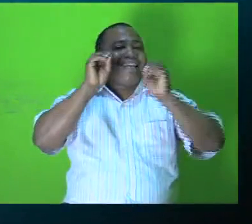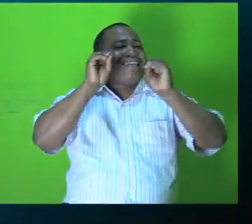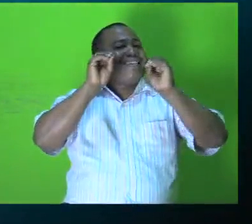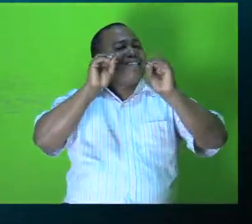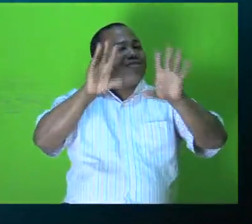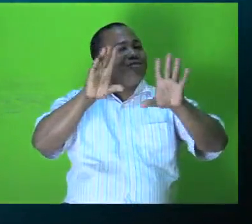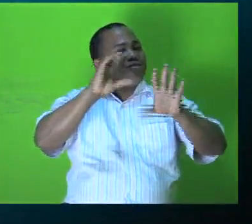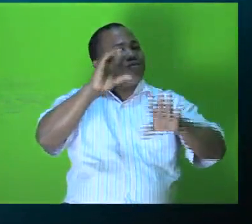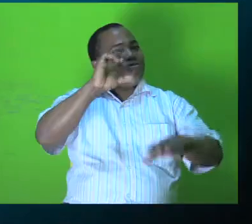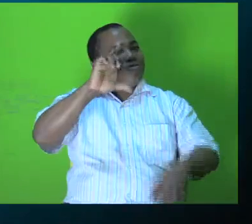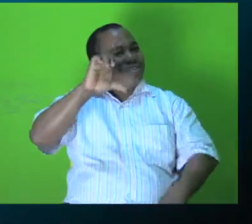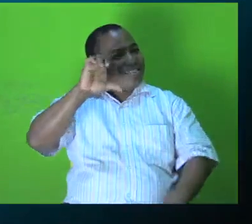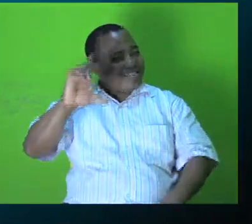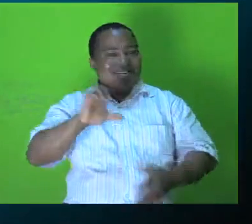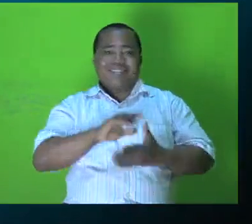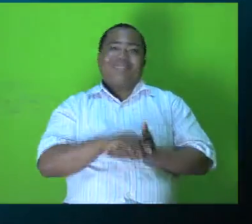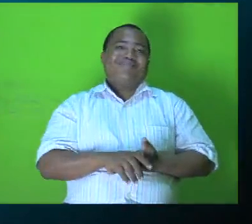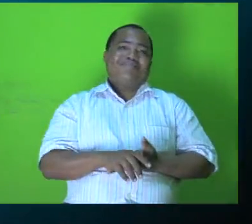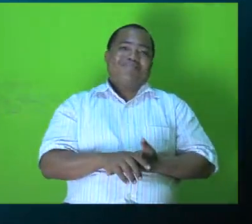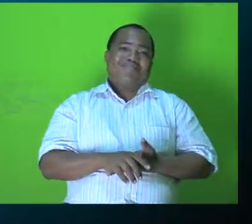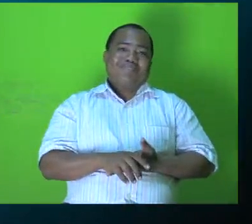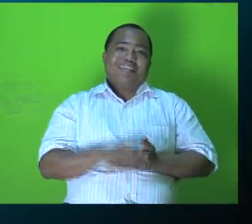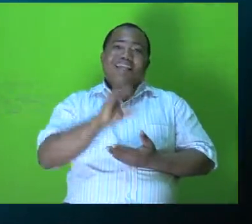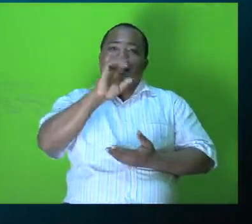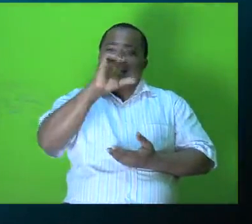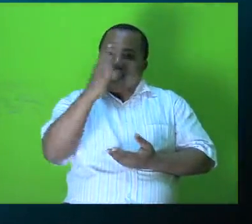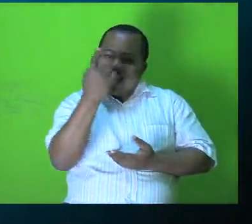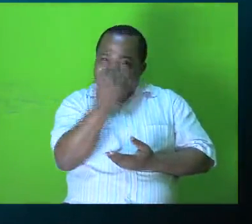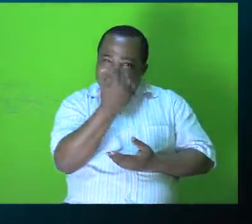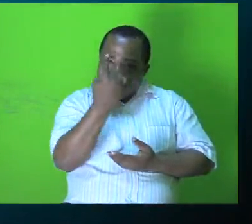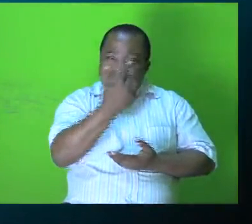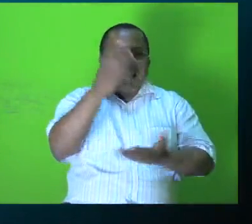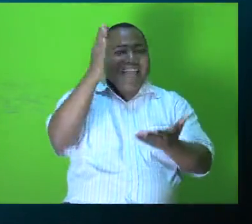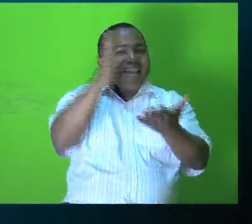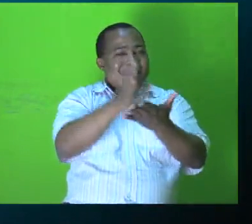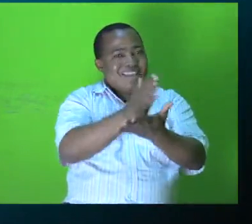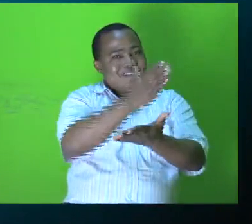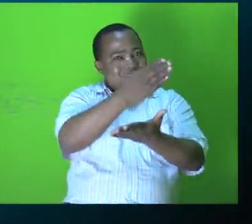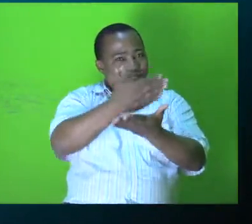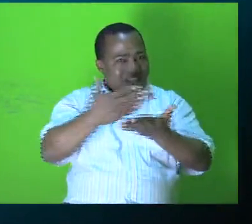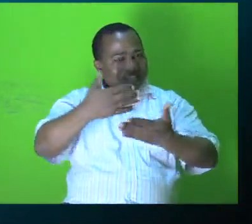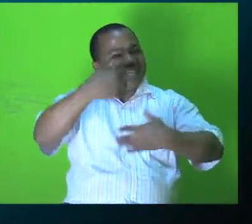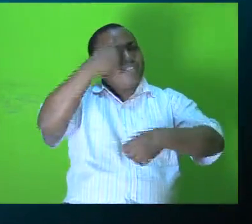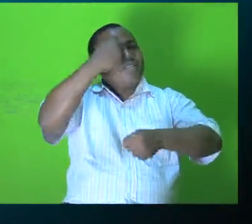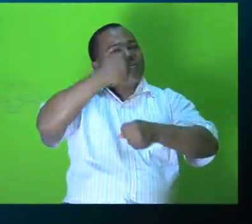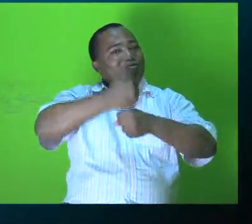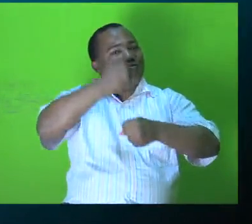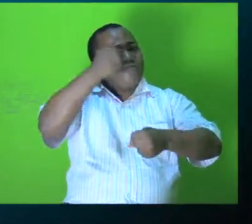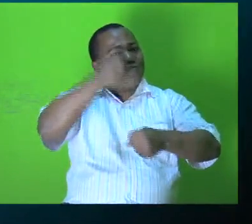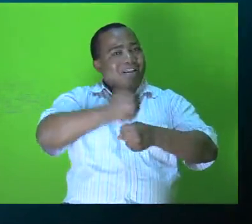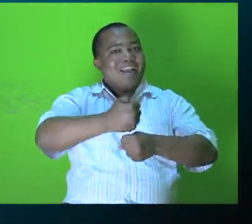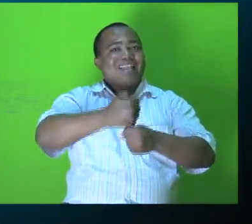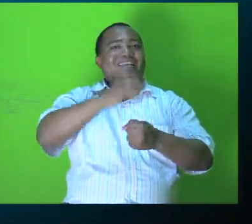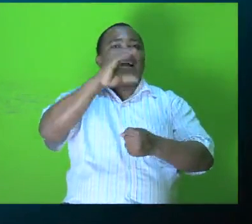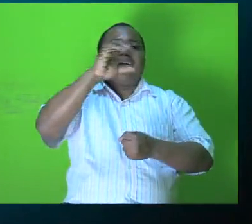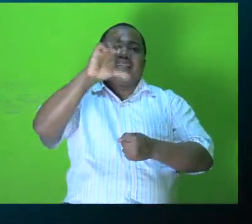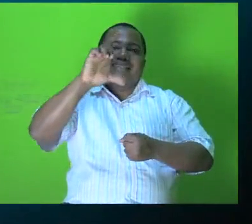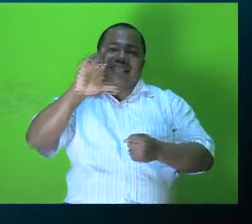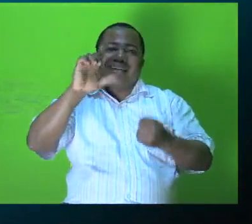cells. A single cell divides to make two